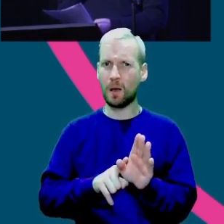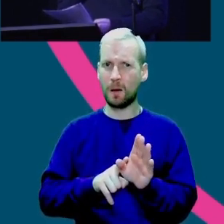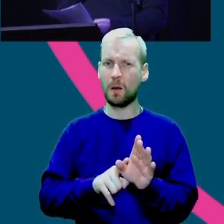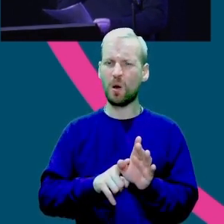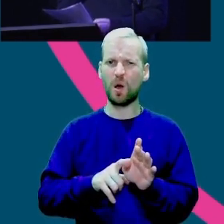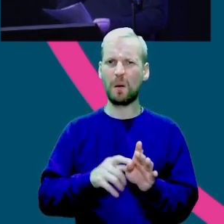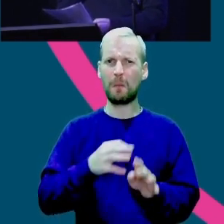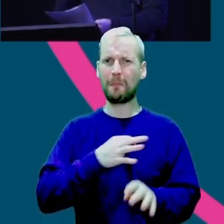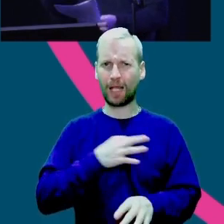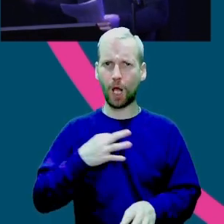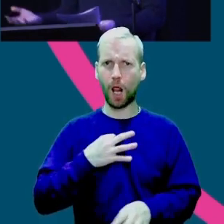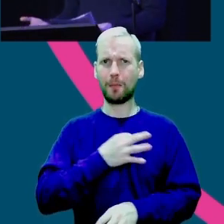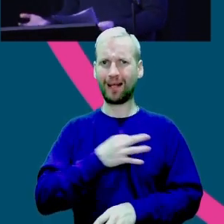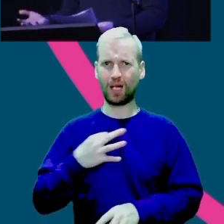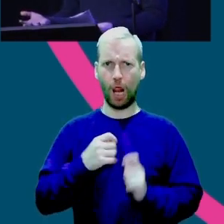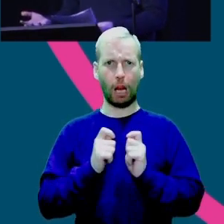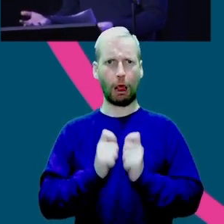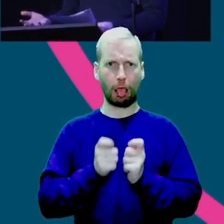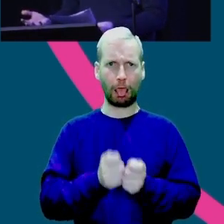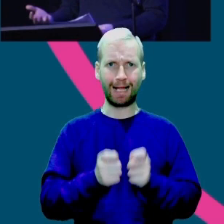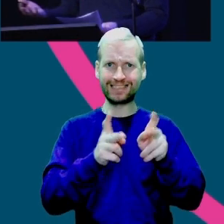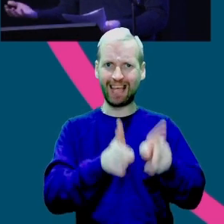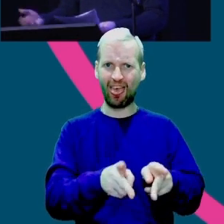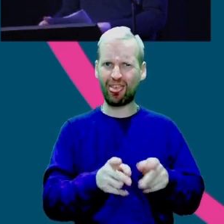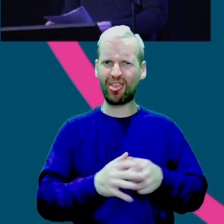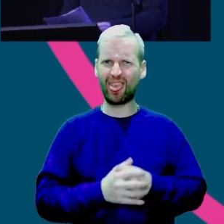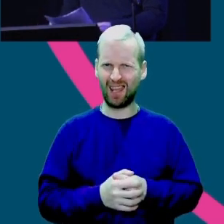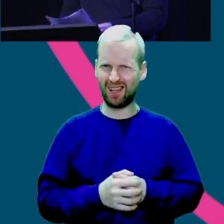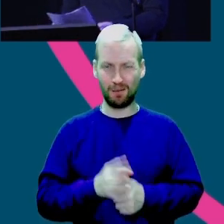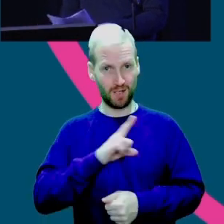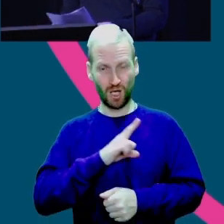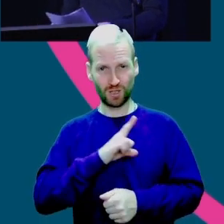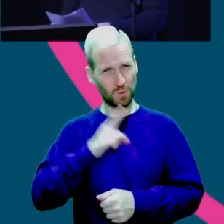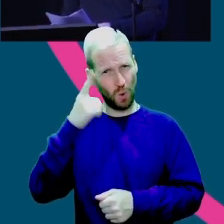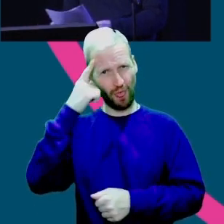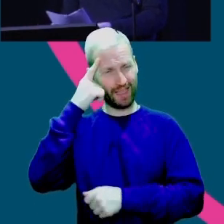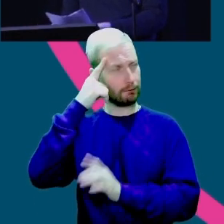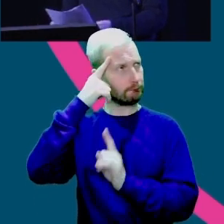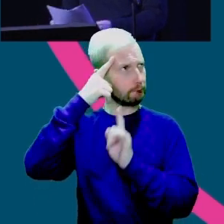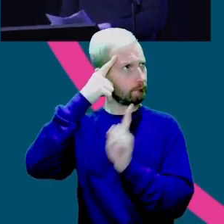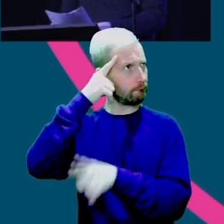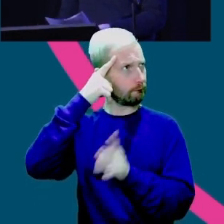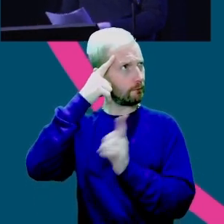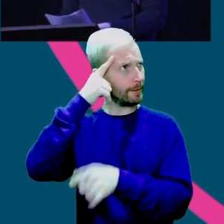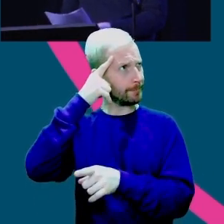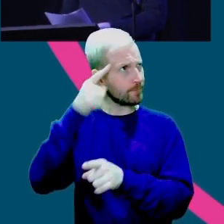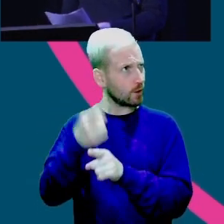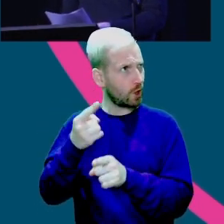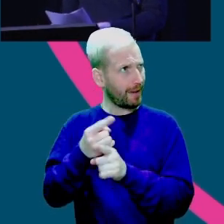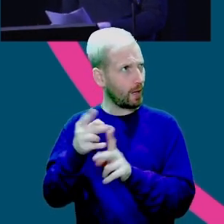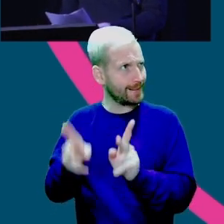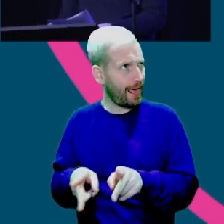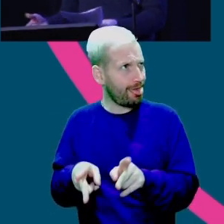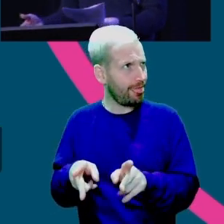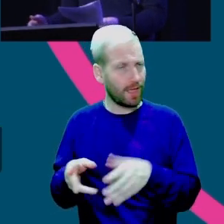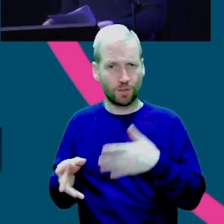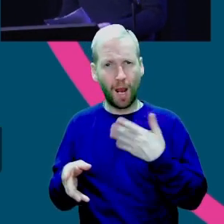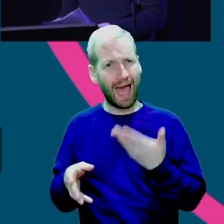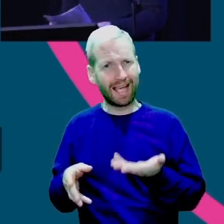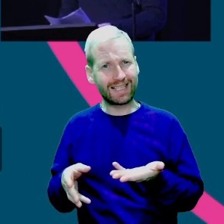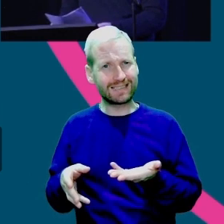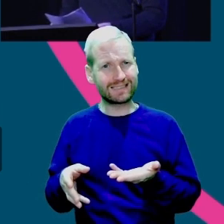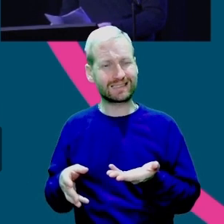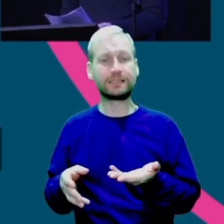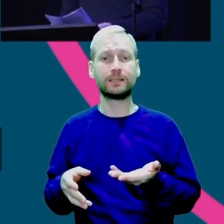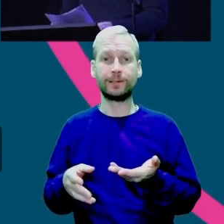death. Why have we done so? It's because we don't like to think about it. We don't like to talk about it. But as